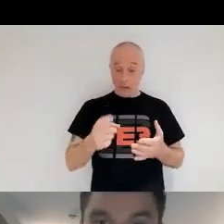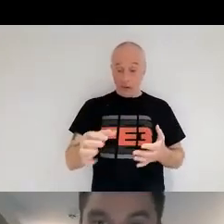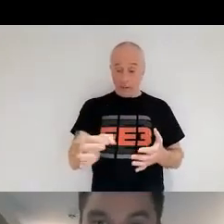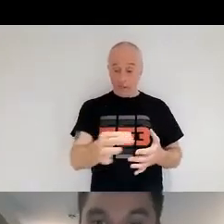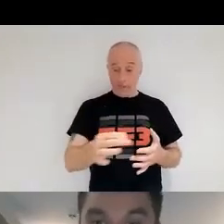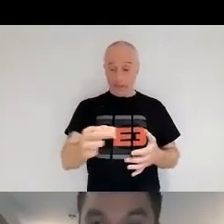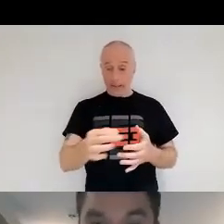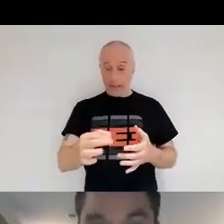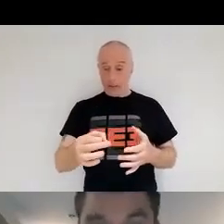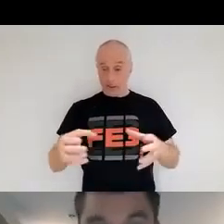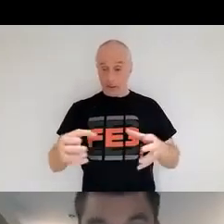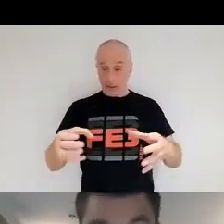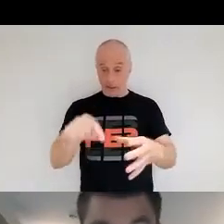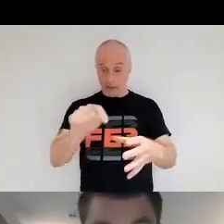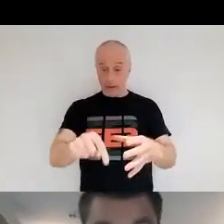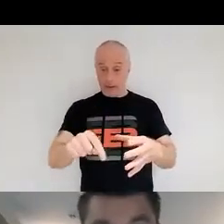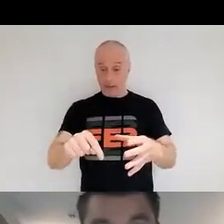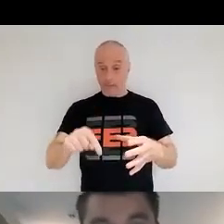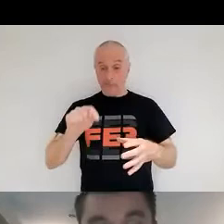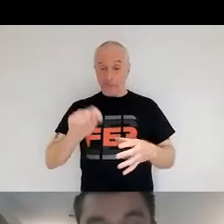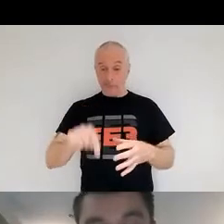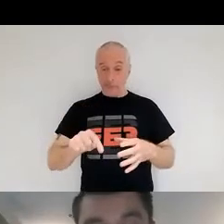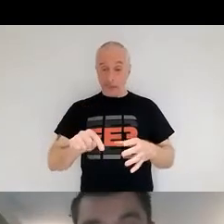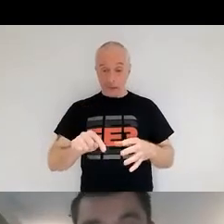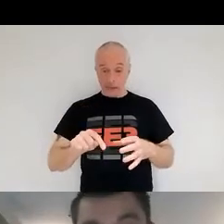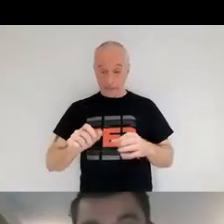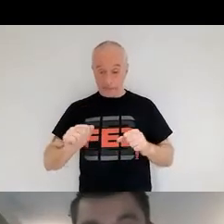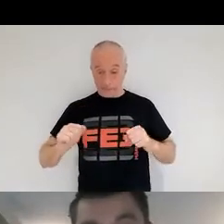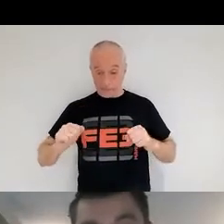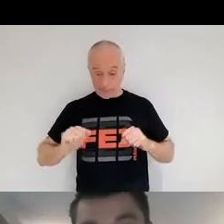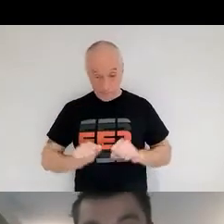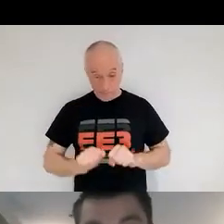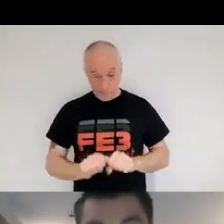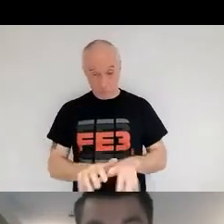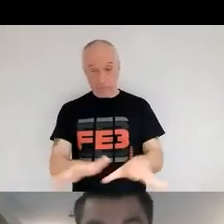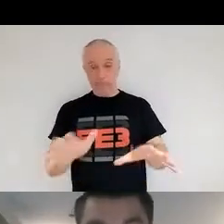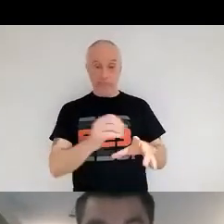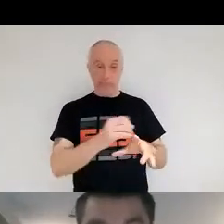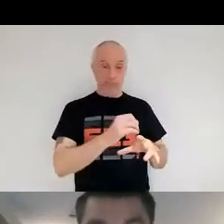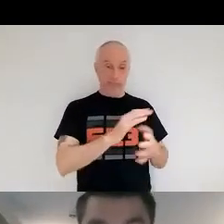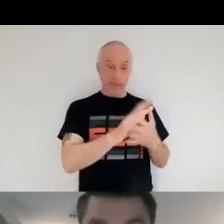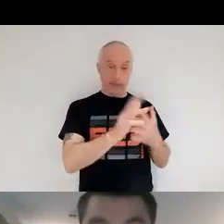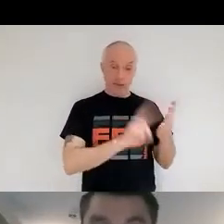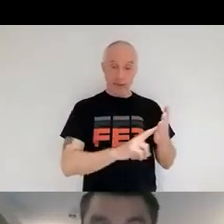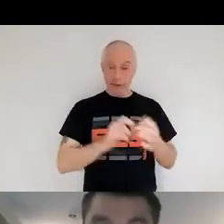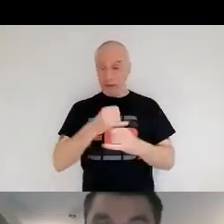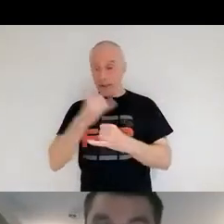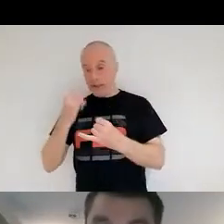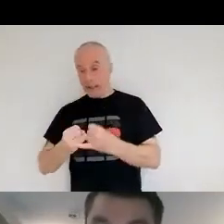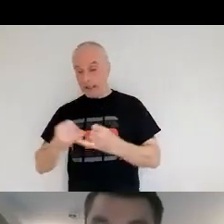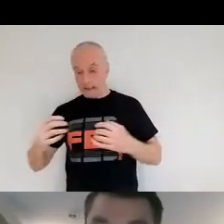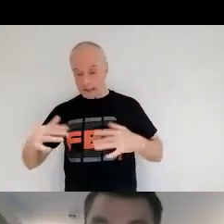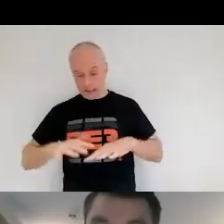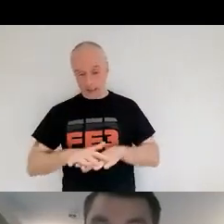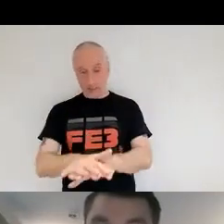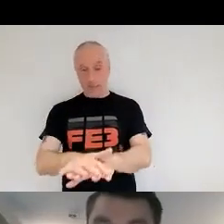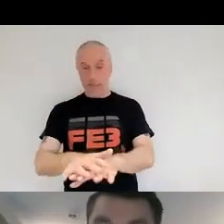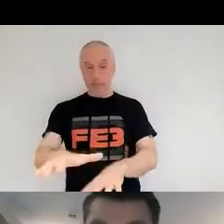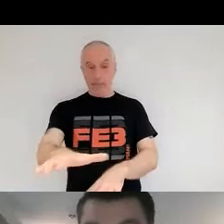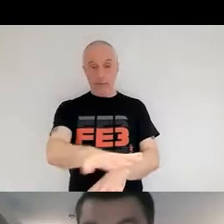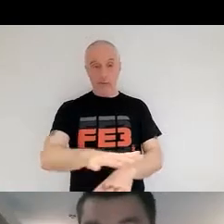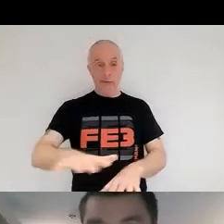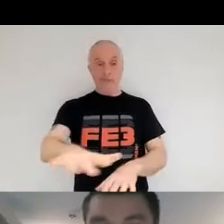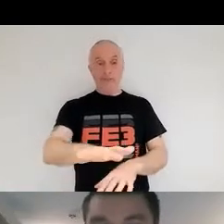supplied with the blend. Now, the sort of two key differences that Winlaton has